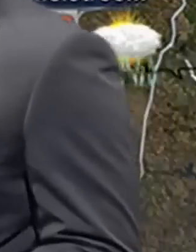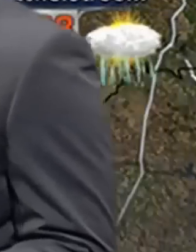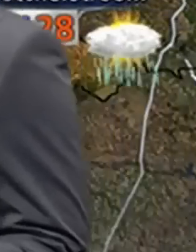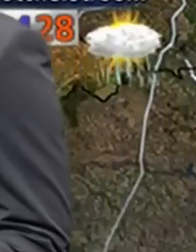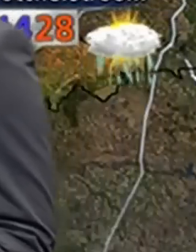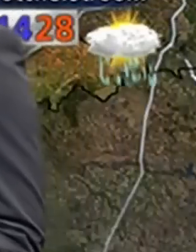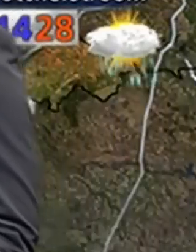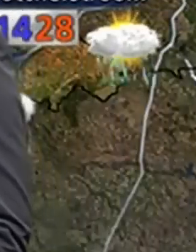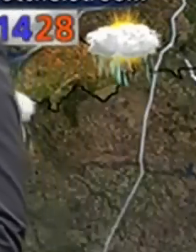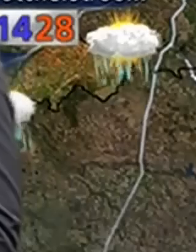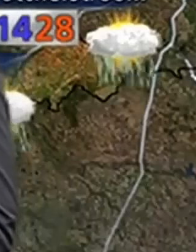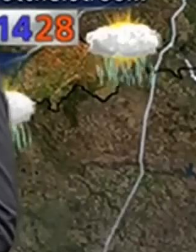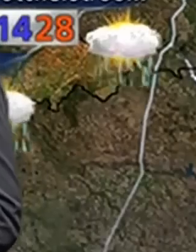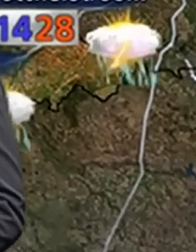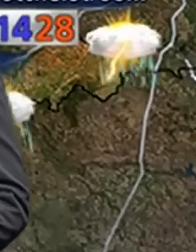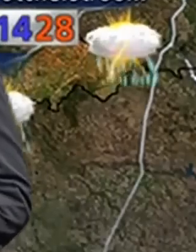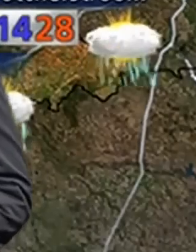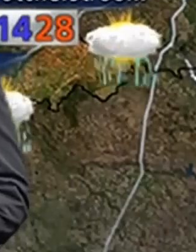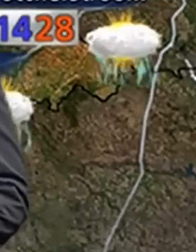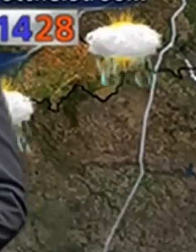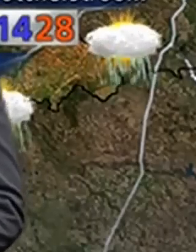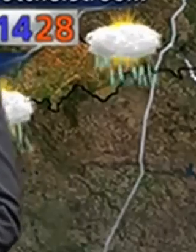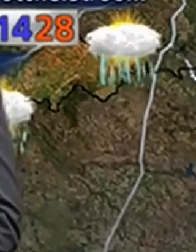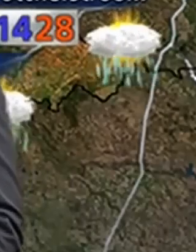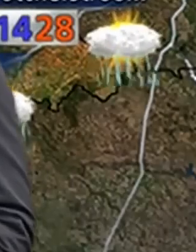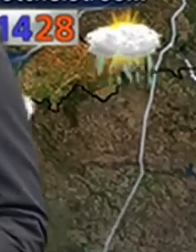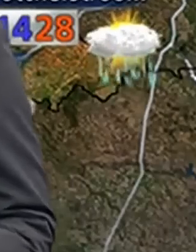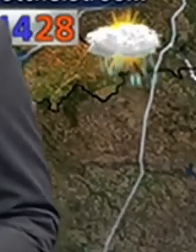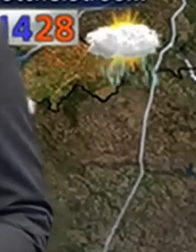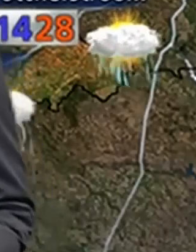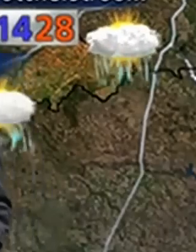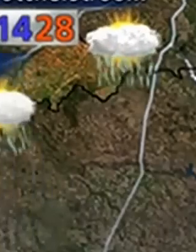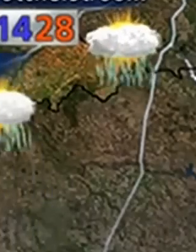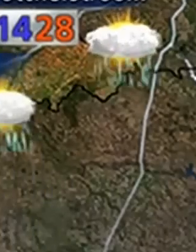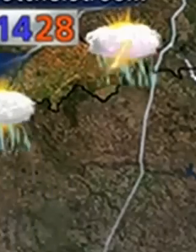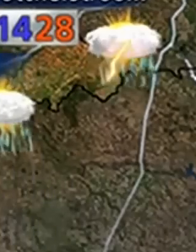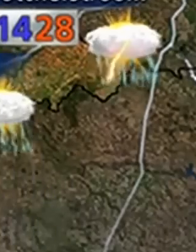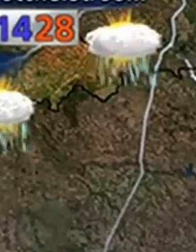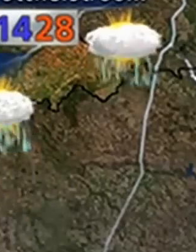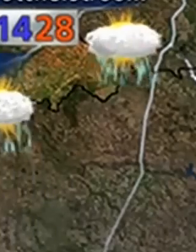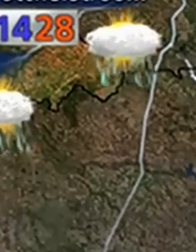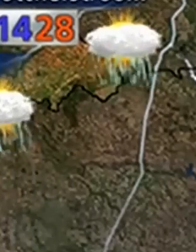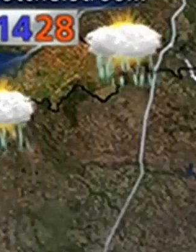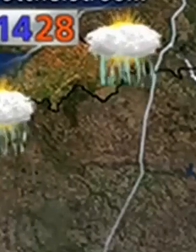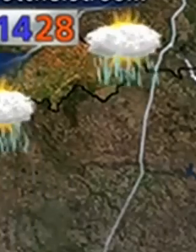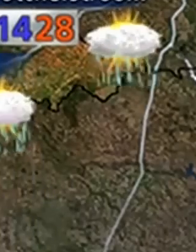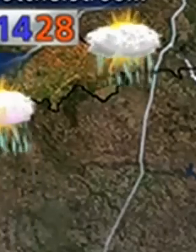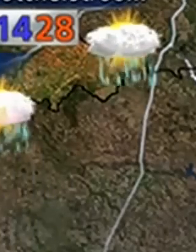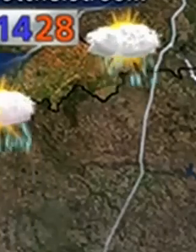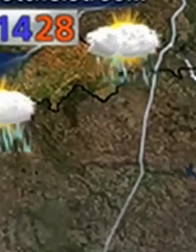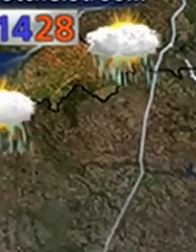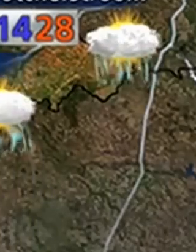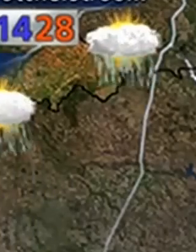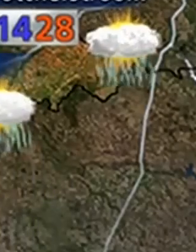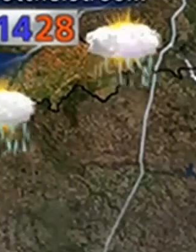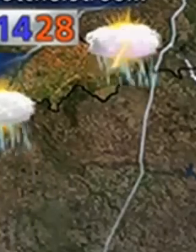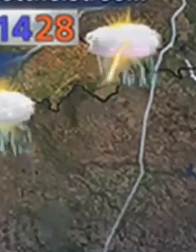ha re shebile hona ka Tosca ho tla jwale hona ka Taung o hlokomela hore tla hlotshise hona ha e sale ba bui tsa bile pedia ka a be etso khotso